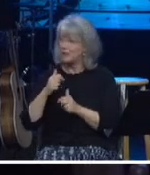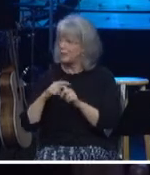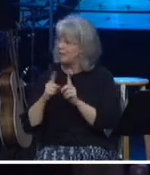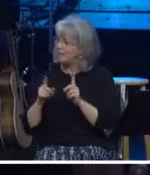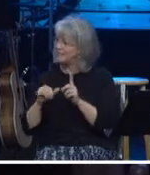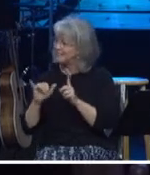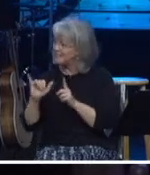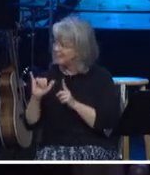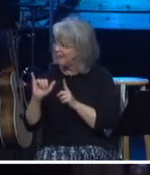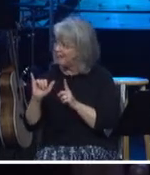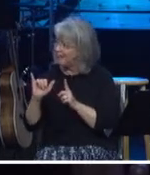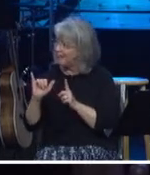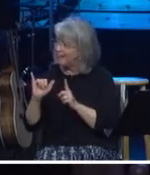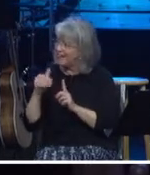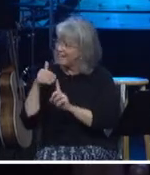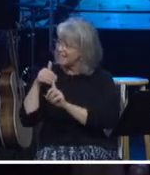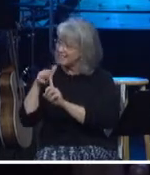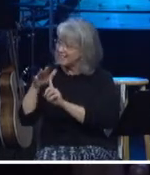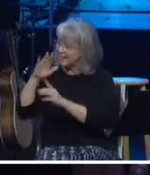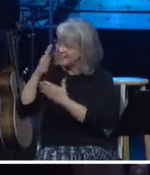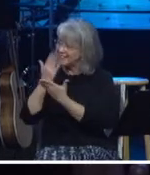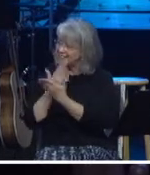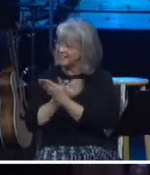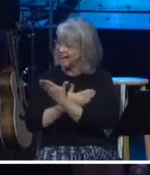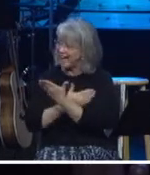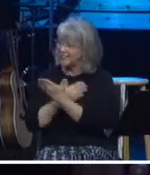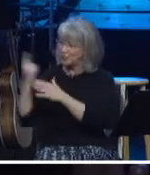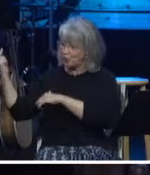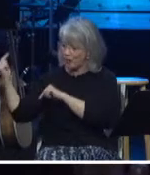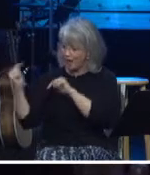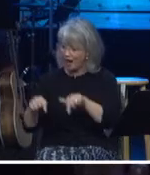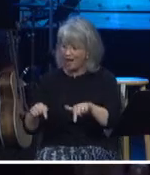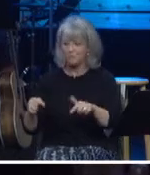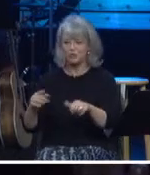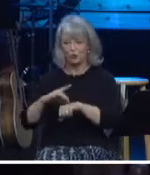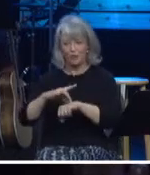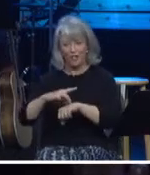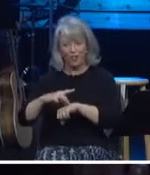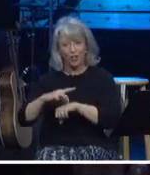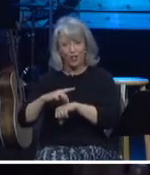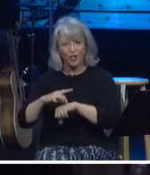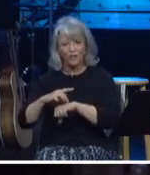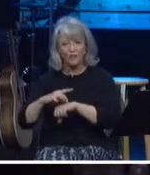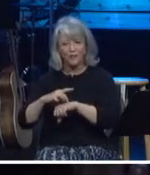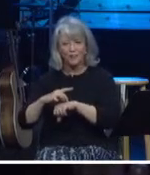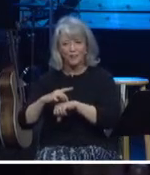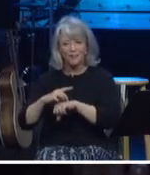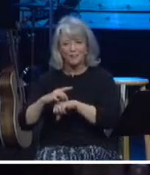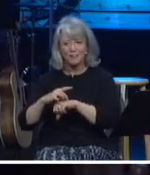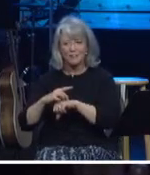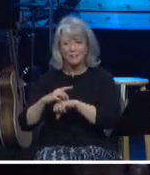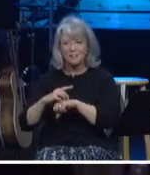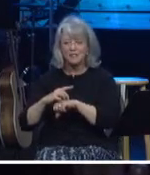even still, he sends his son to this earth. He sends his son in